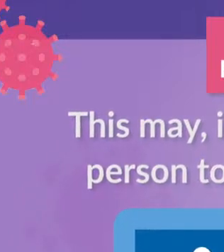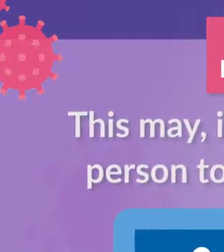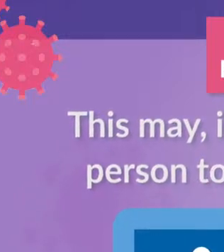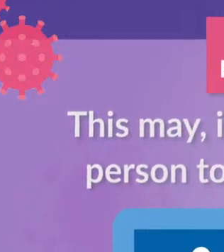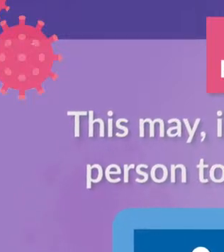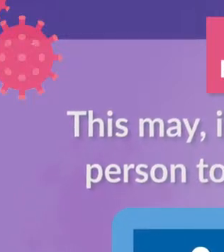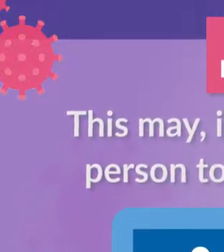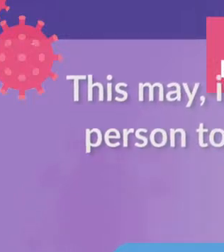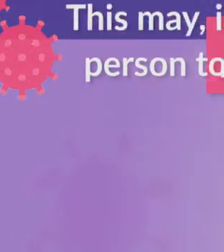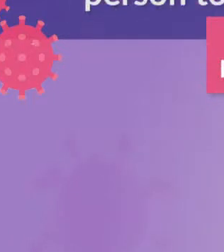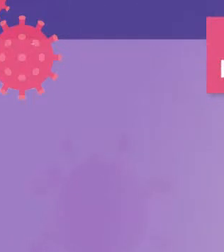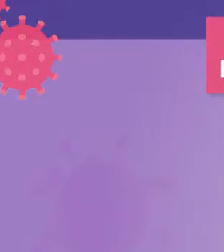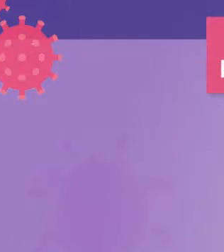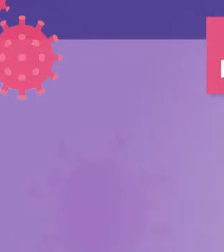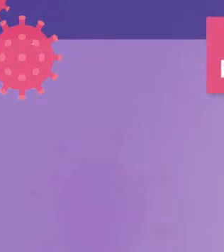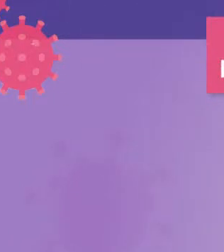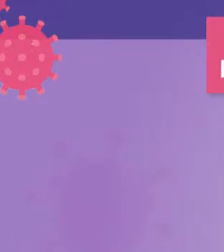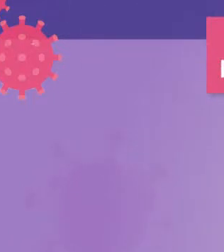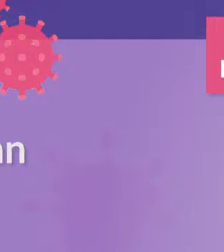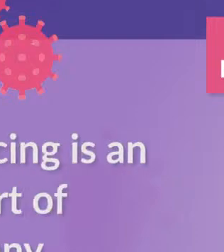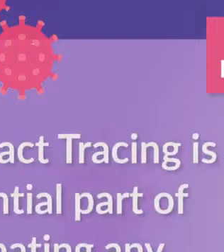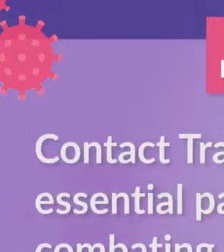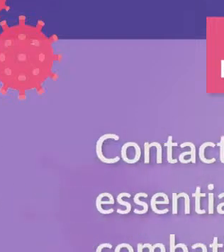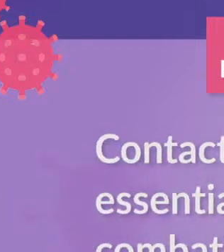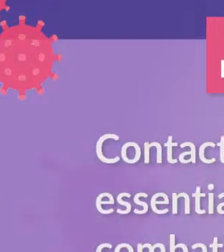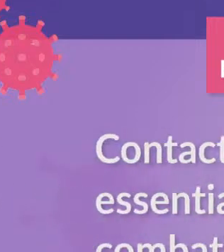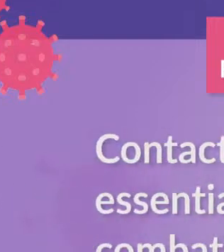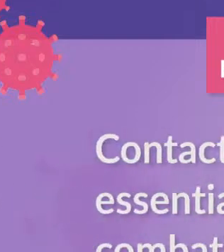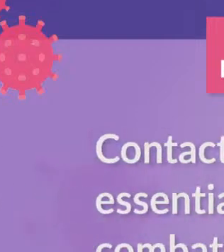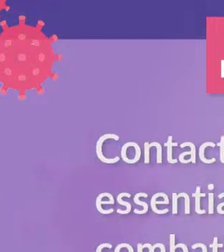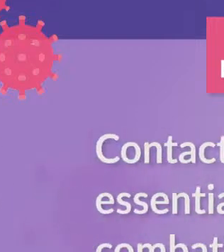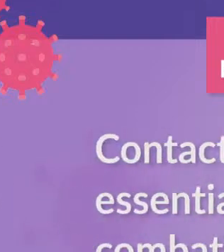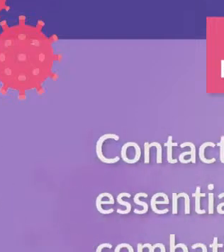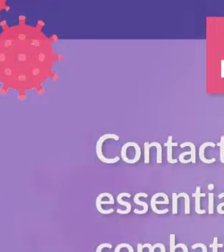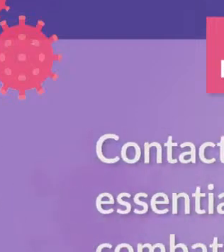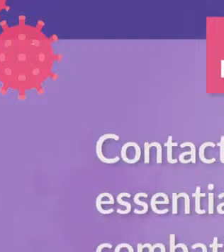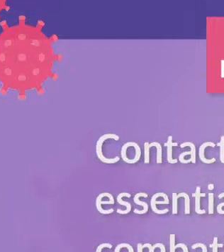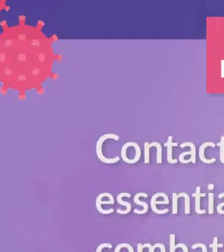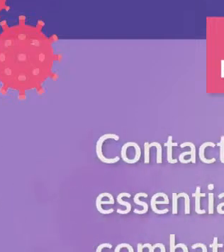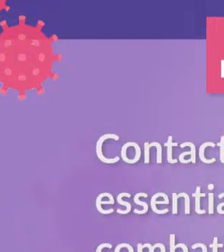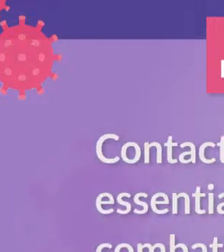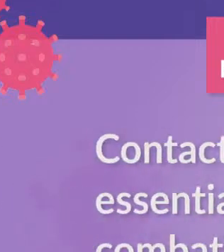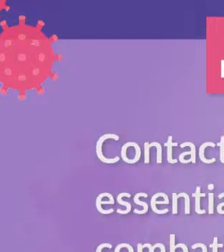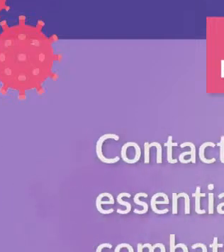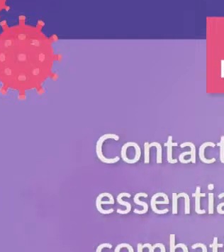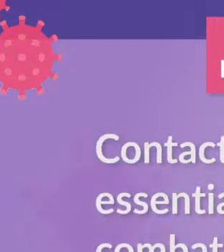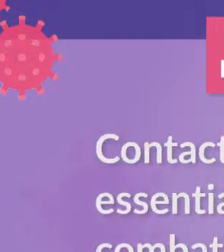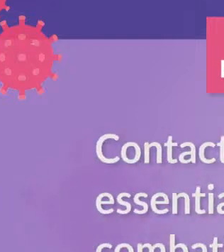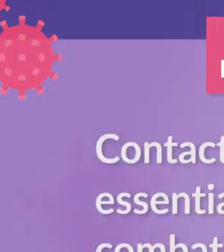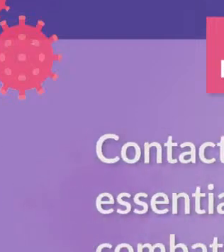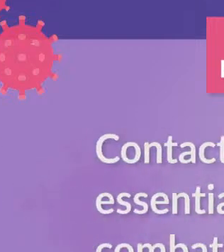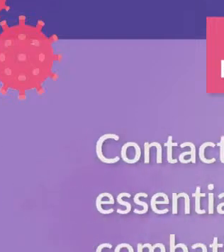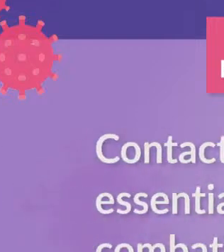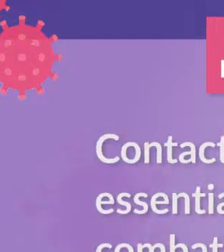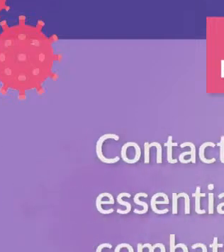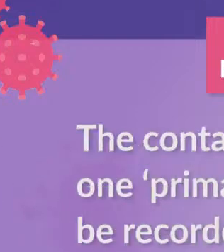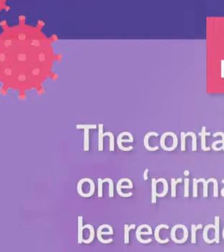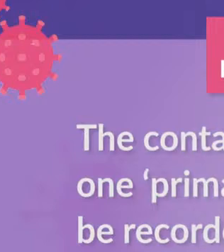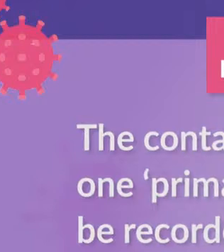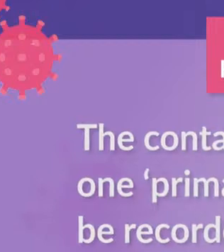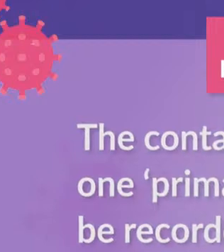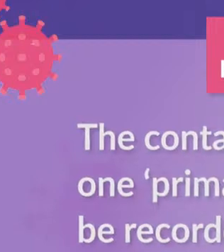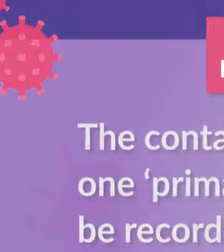the restroom at any given time. Contact tracing is an essential part of combating any outbreak of communicable